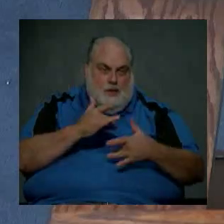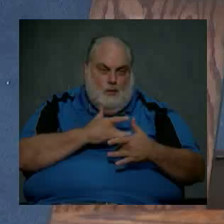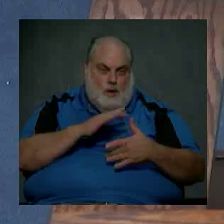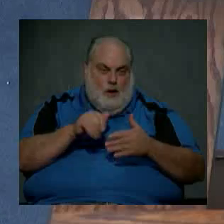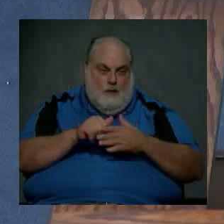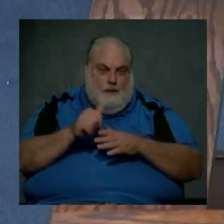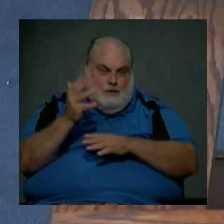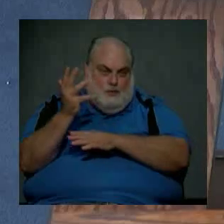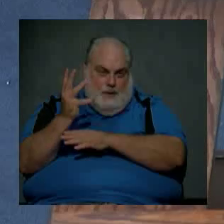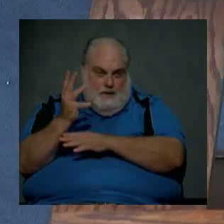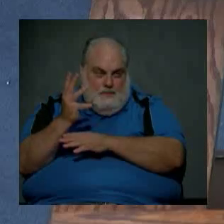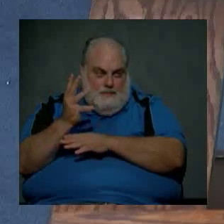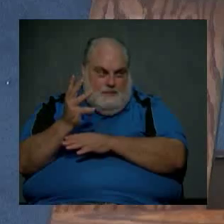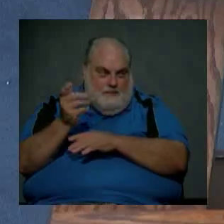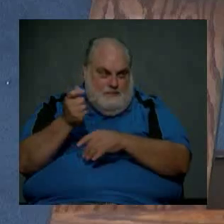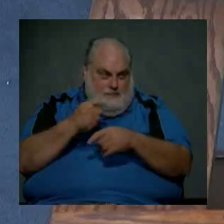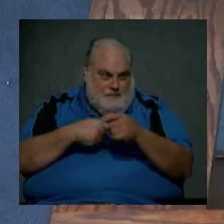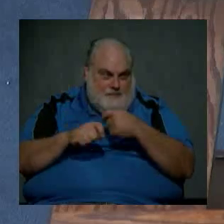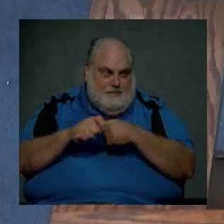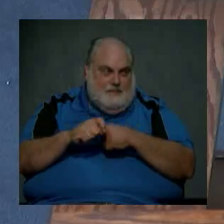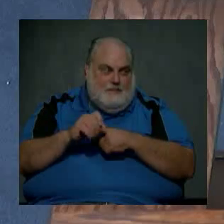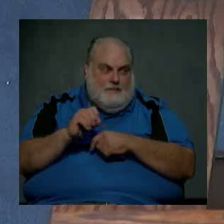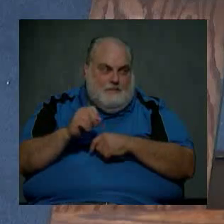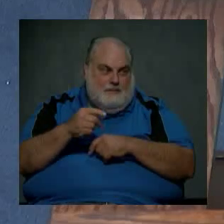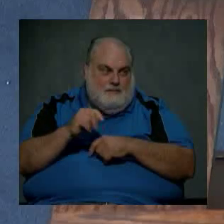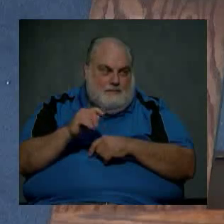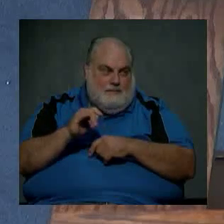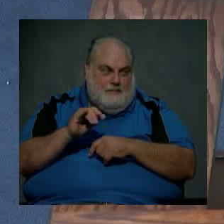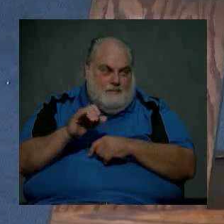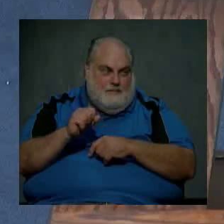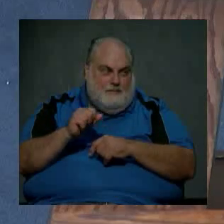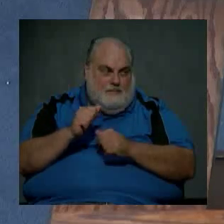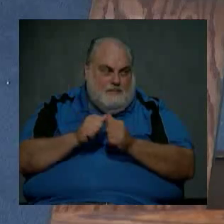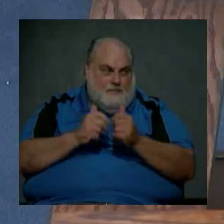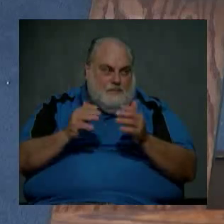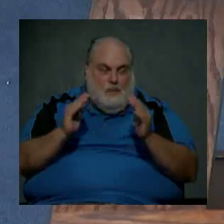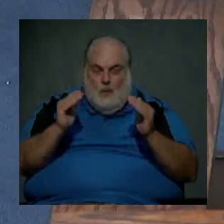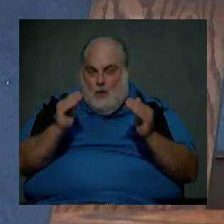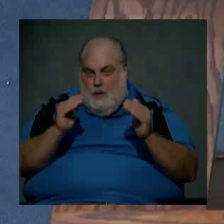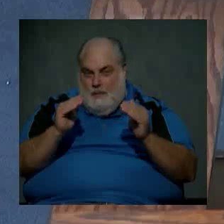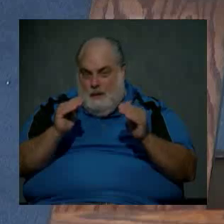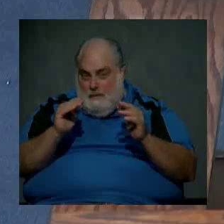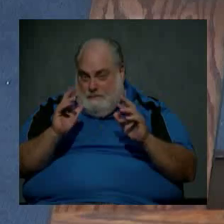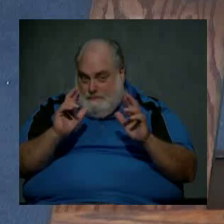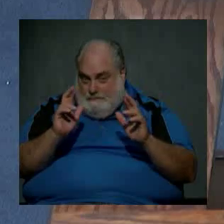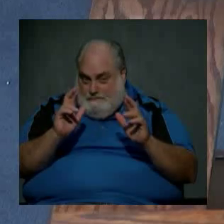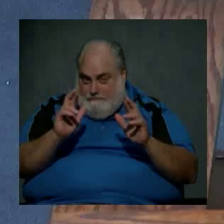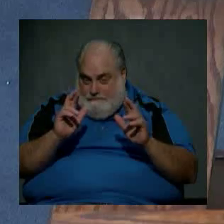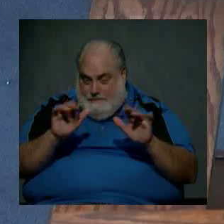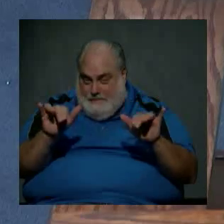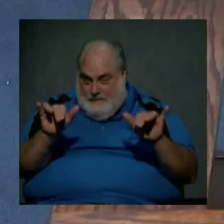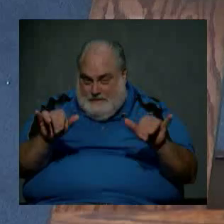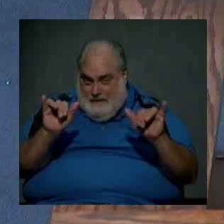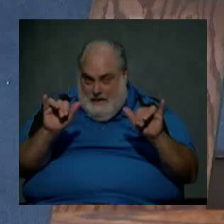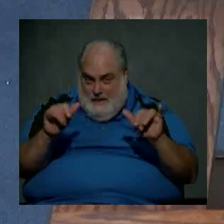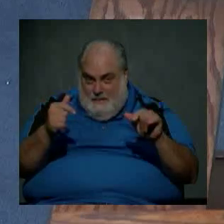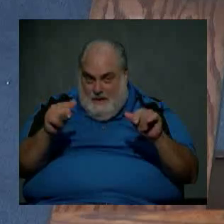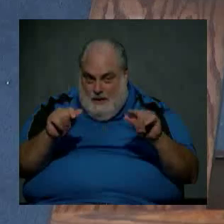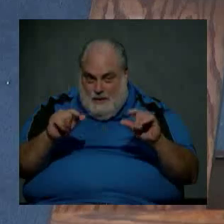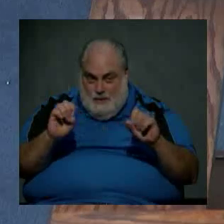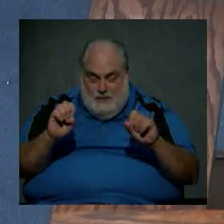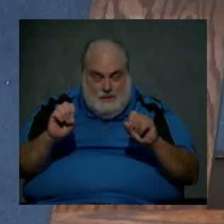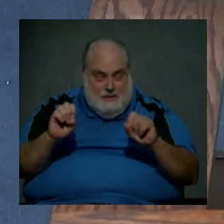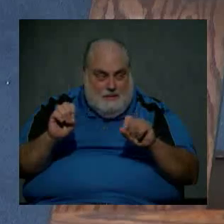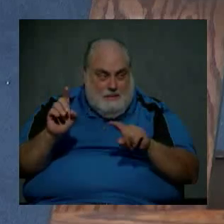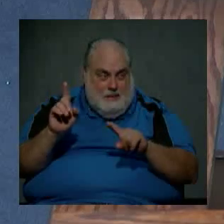trees start coming down. Optics are everything. Optics are everything. So I hope we can all get on the same page. Well, I don't plan to